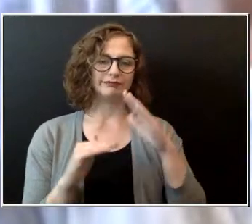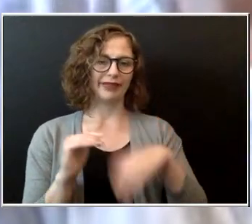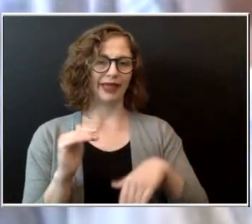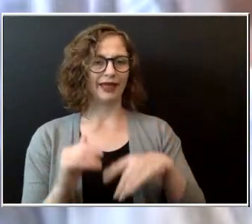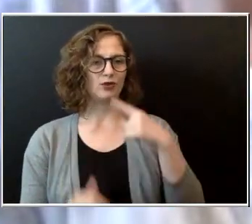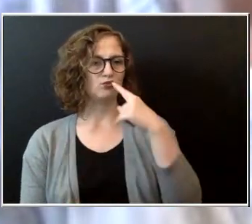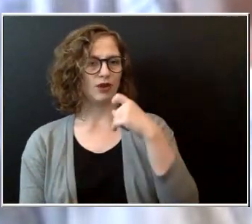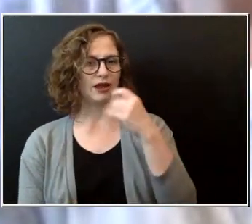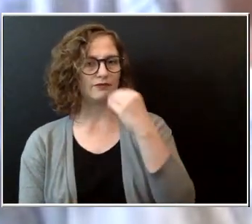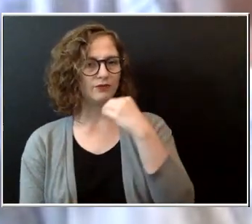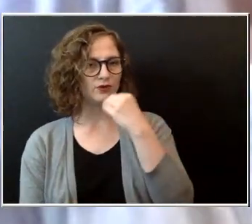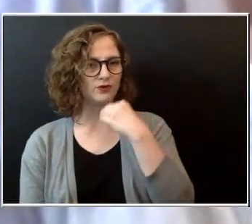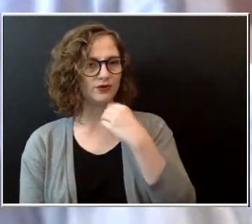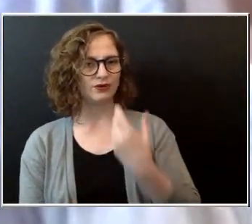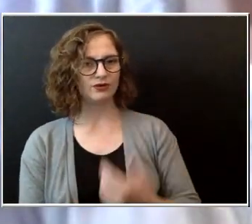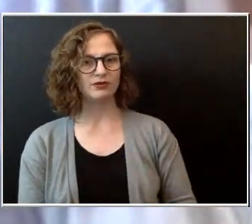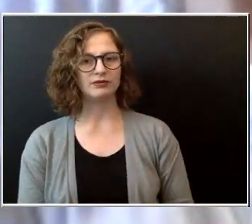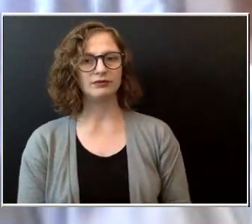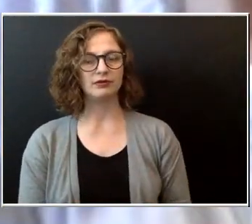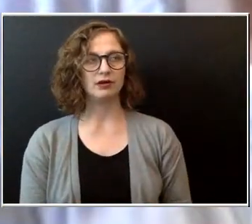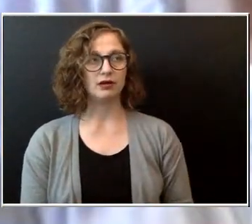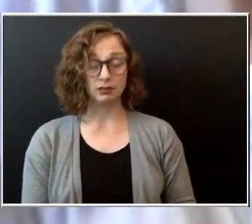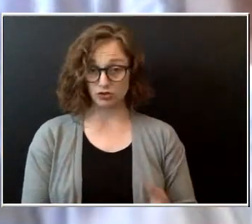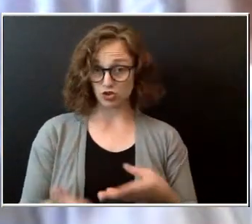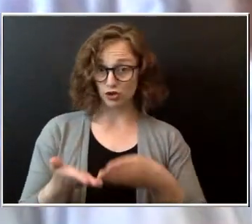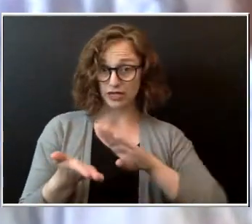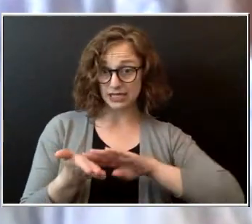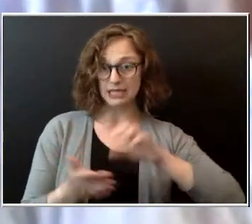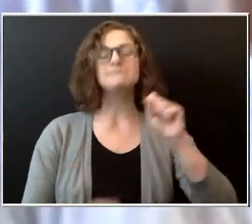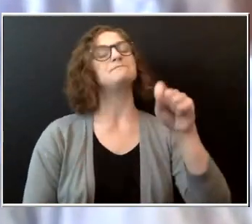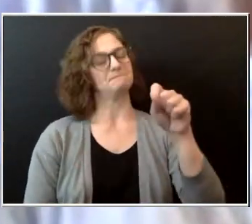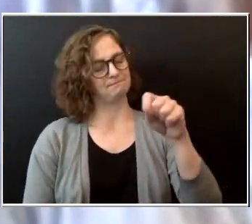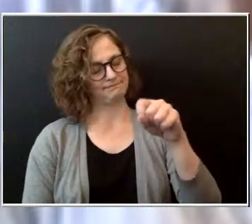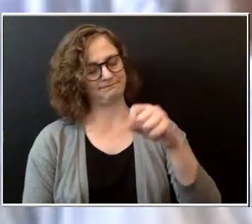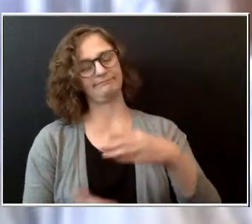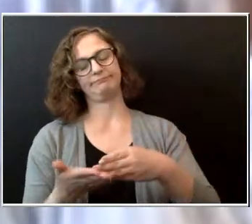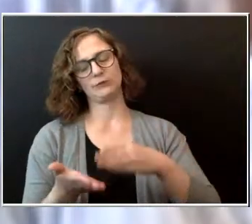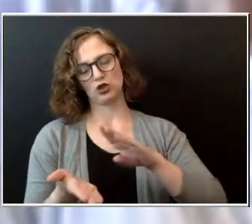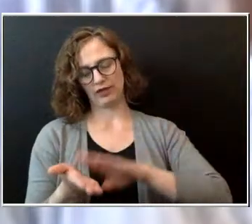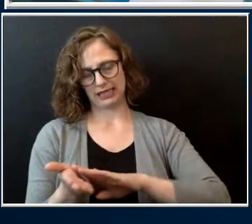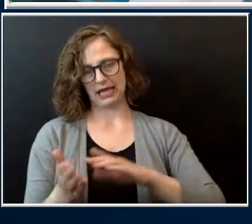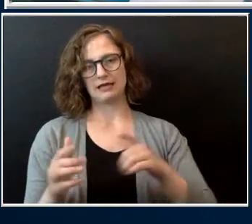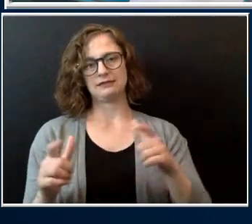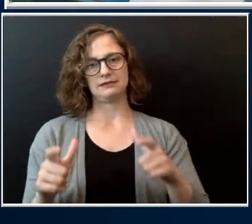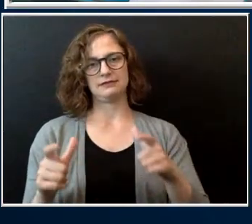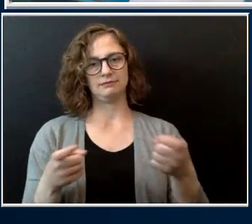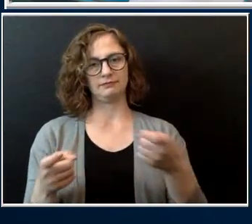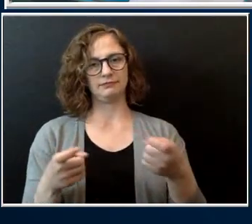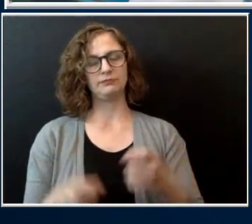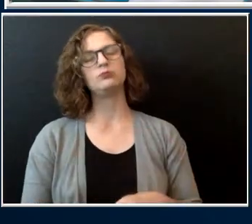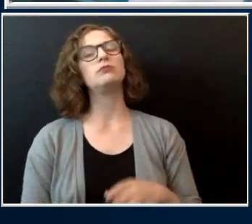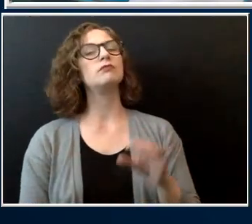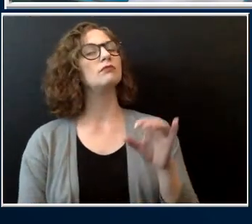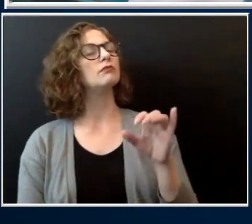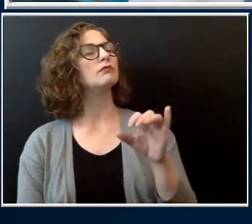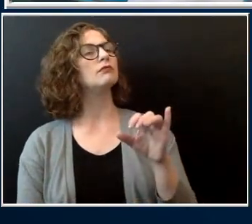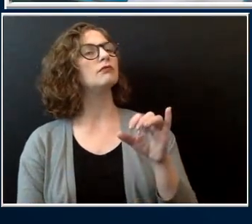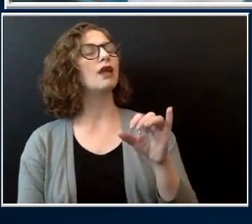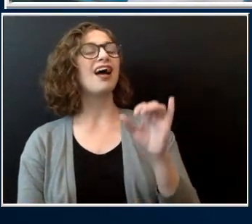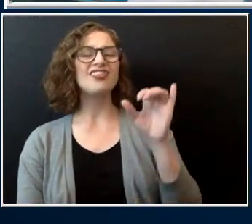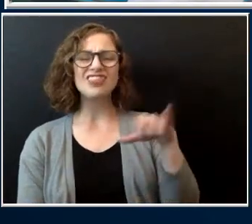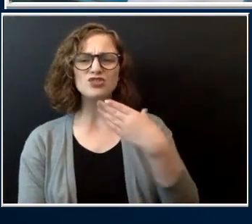And Serving size. Yeah, serving size. Okay, so that's really good. Go ahead. I'm